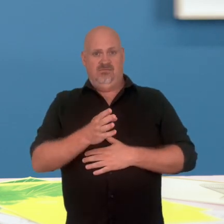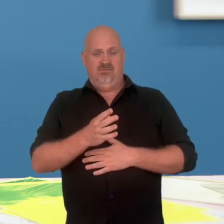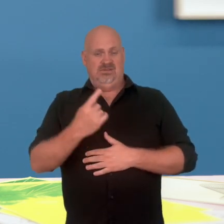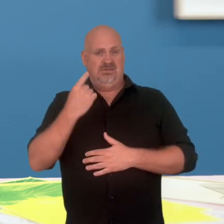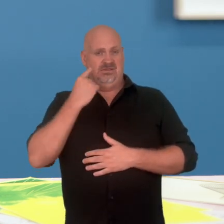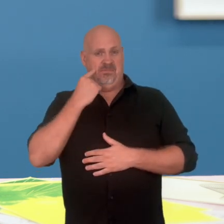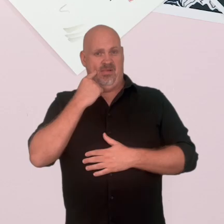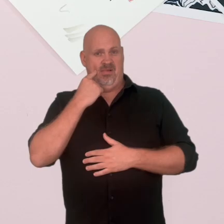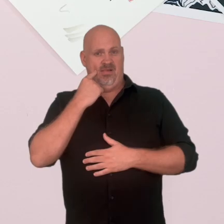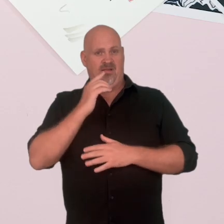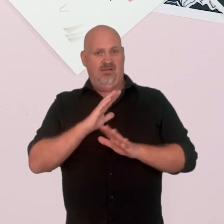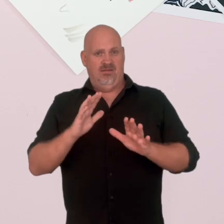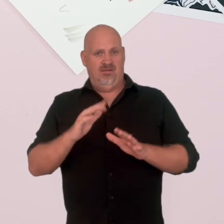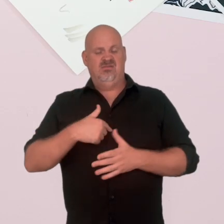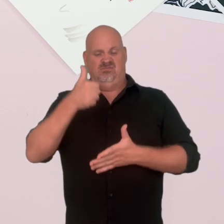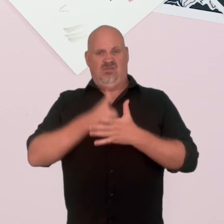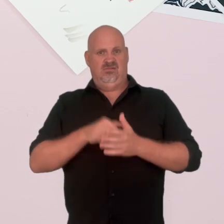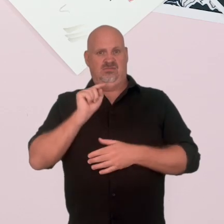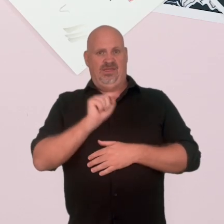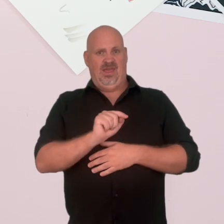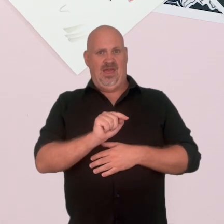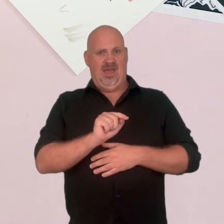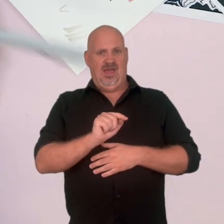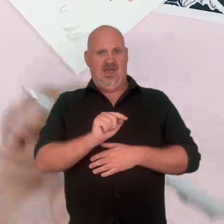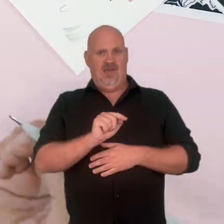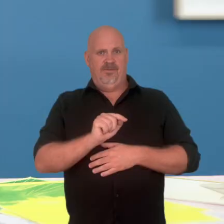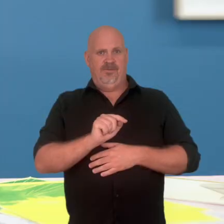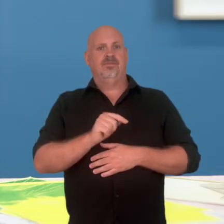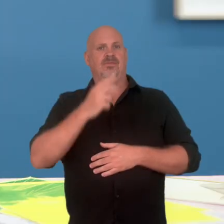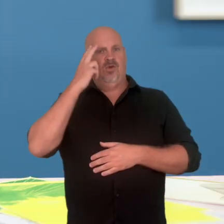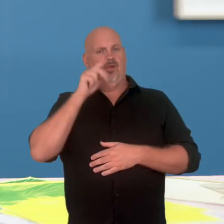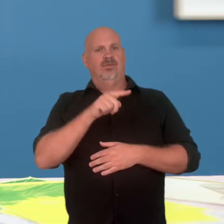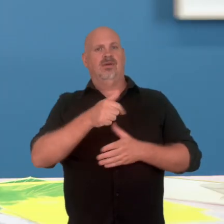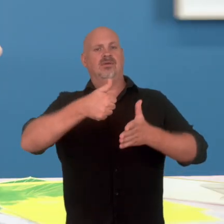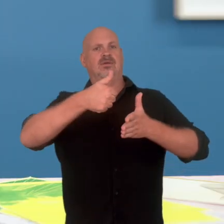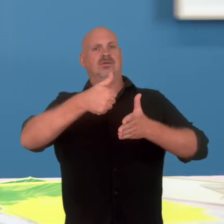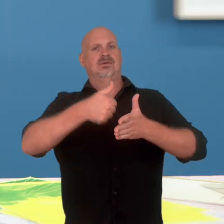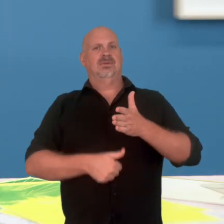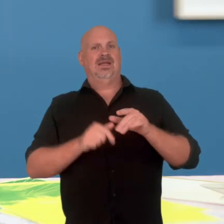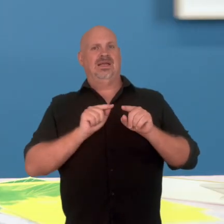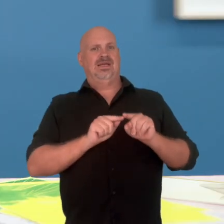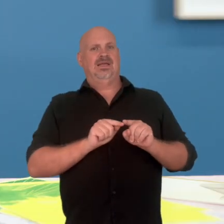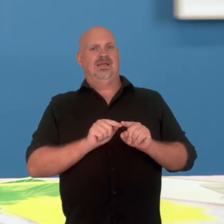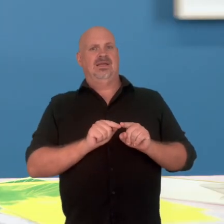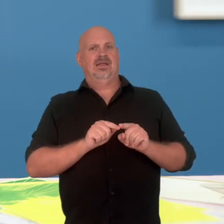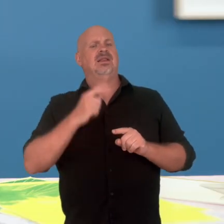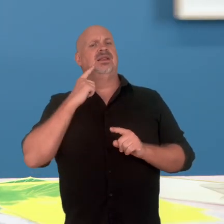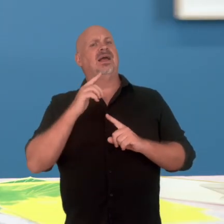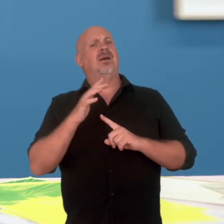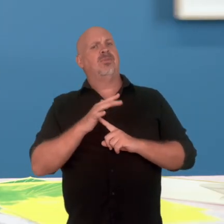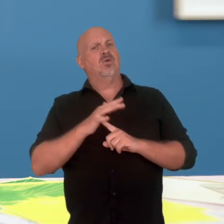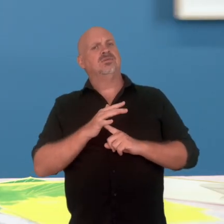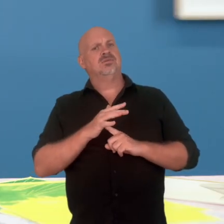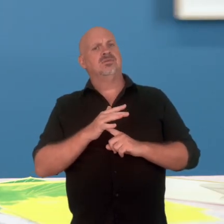straightforwardness, I'm going to start from here and call it the beginning. I guess it's important to think, is